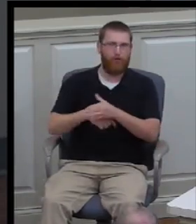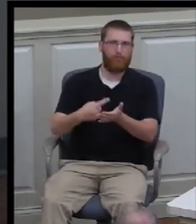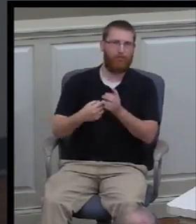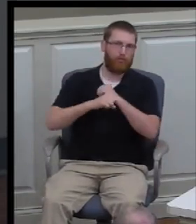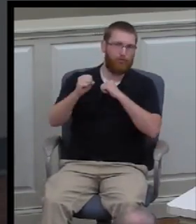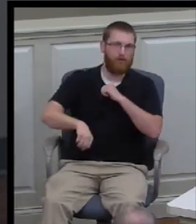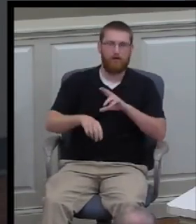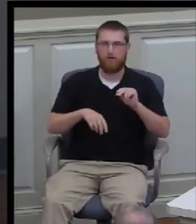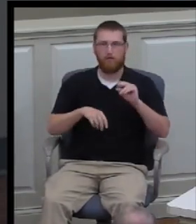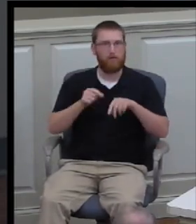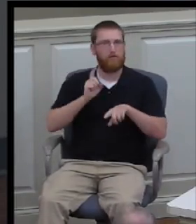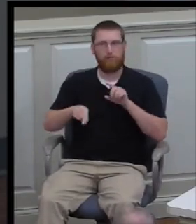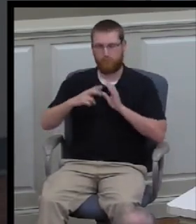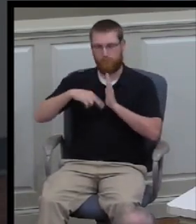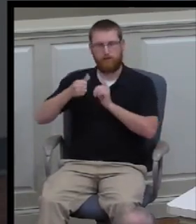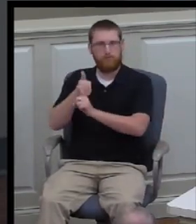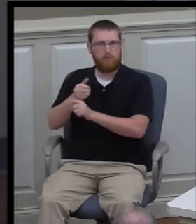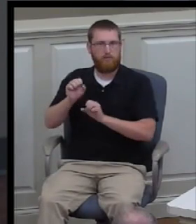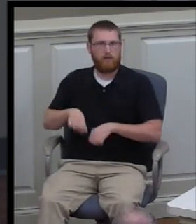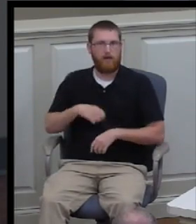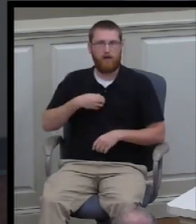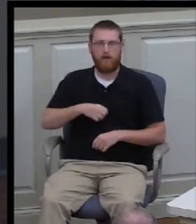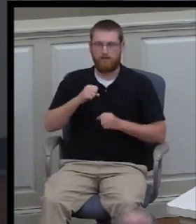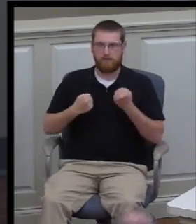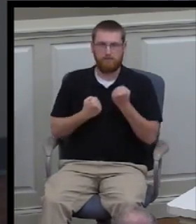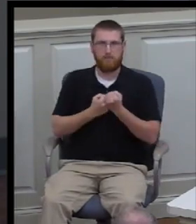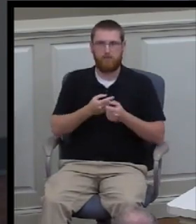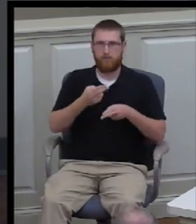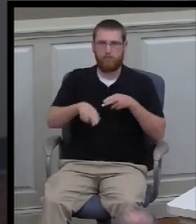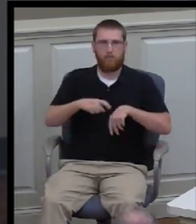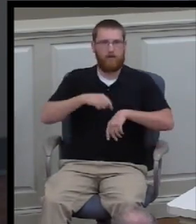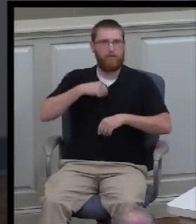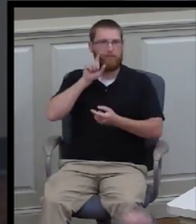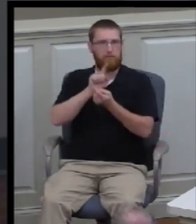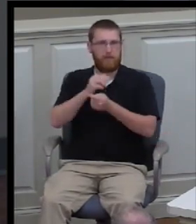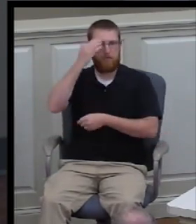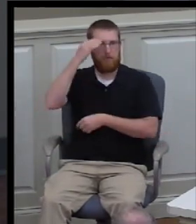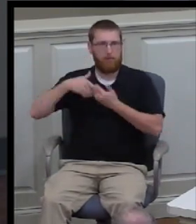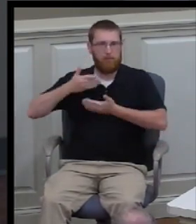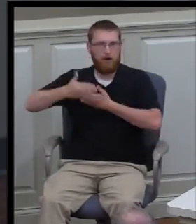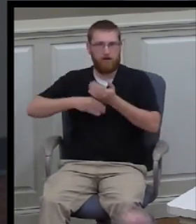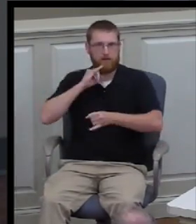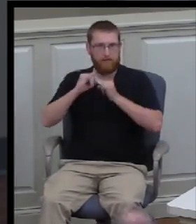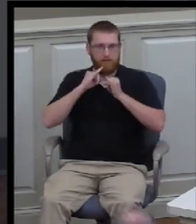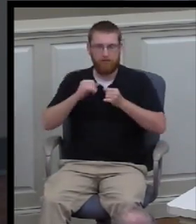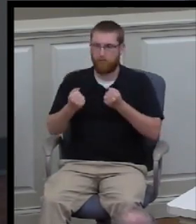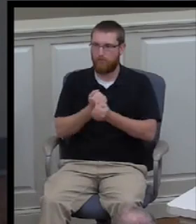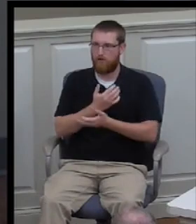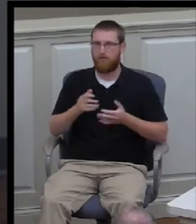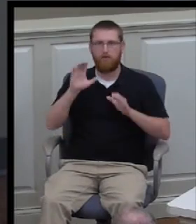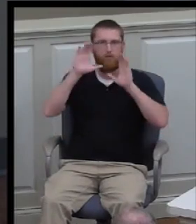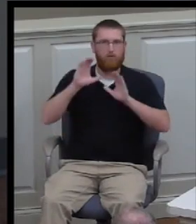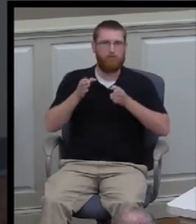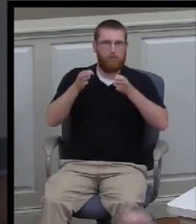but you can read that for yourselves. But I can speak to just the short time that I've known him throughout the process, how